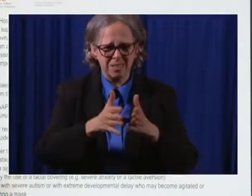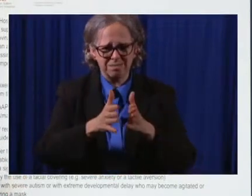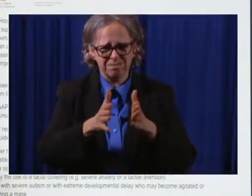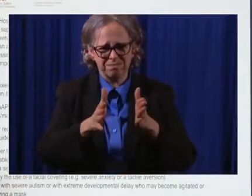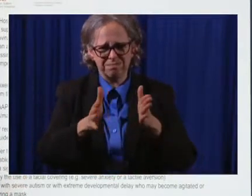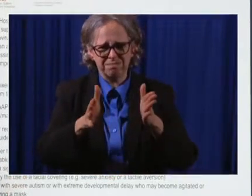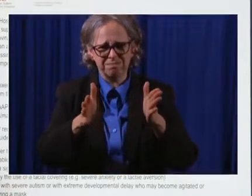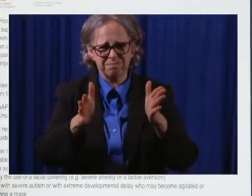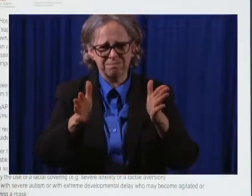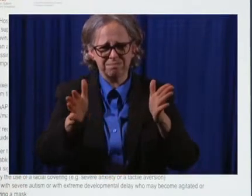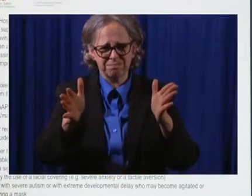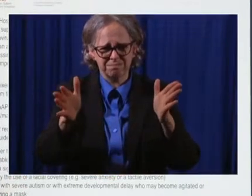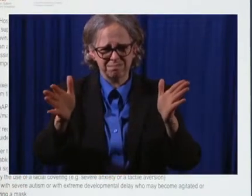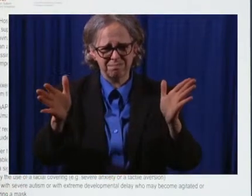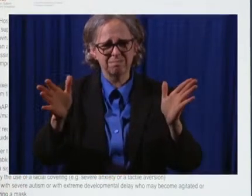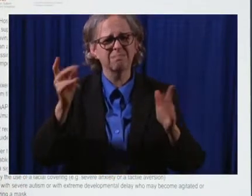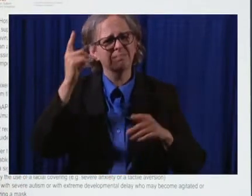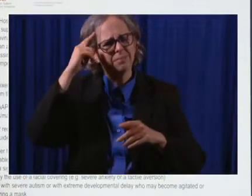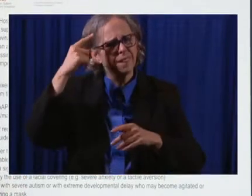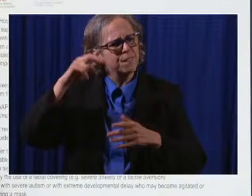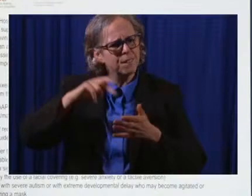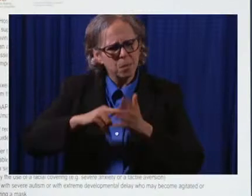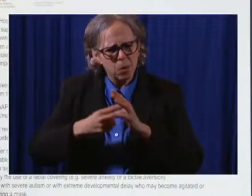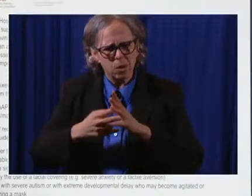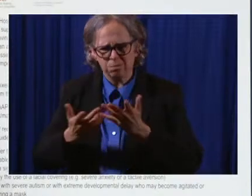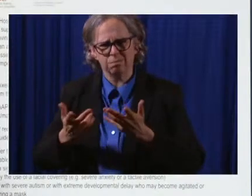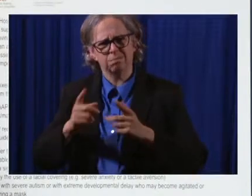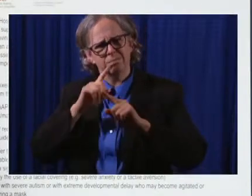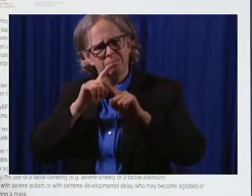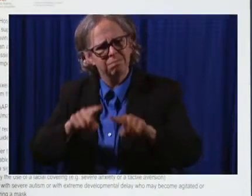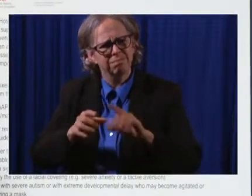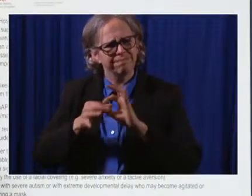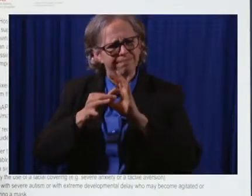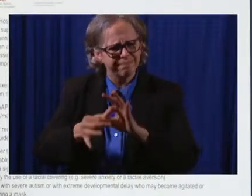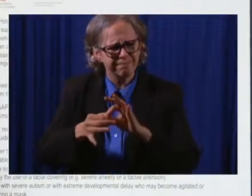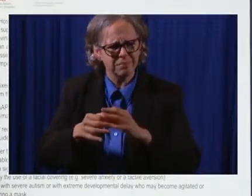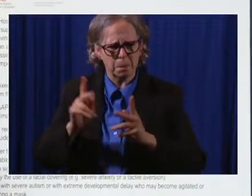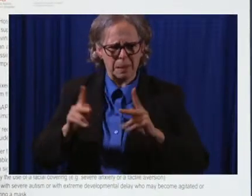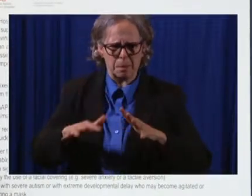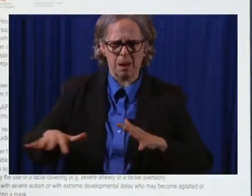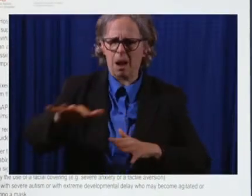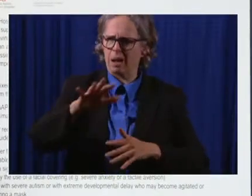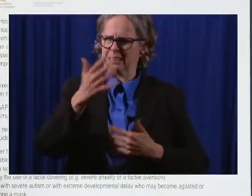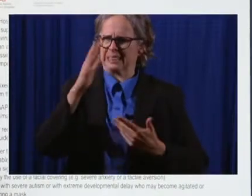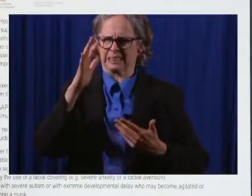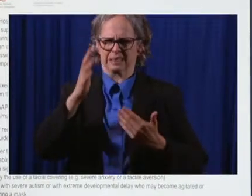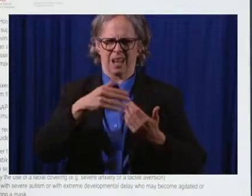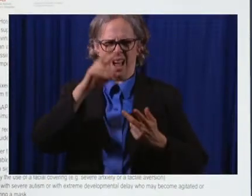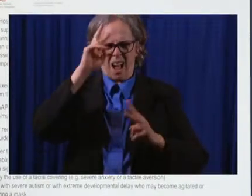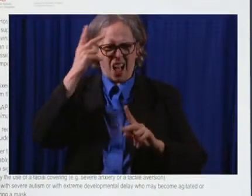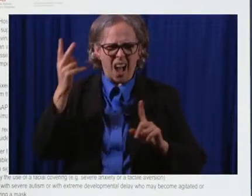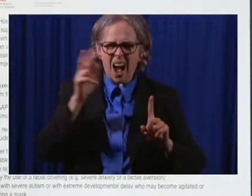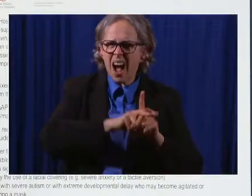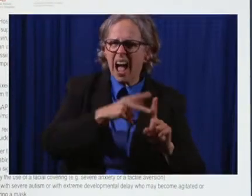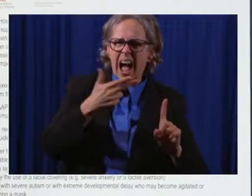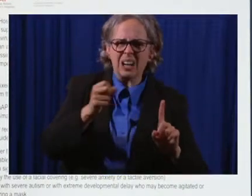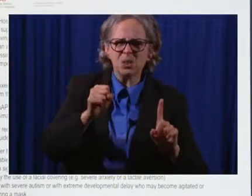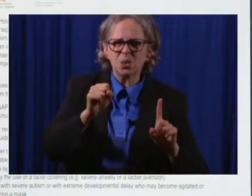older order. People looked at that and got understandably upset about it. Look,